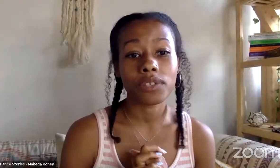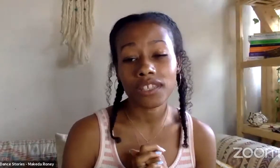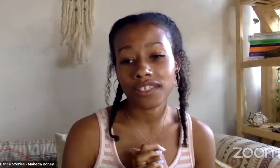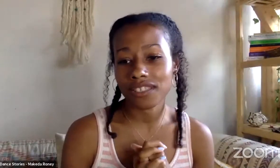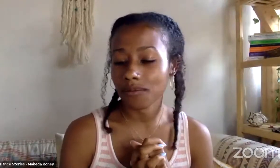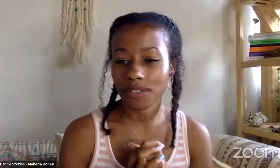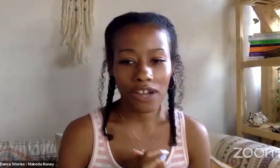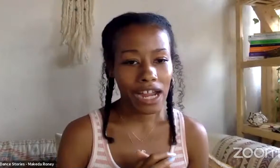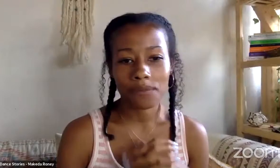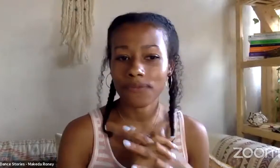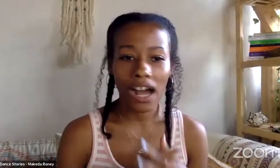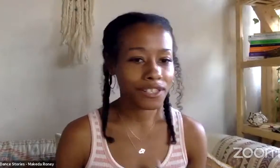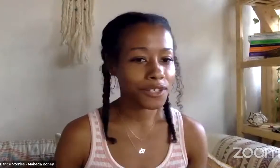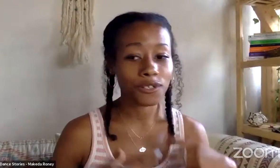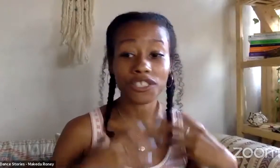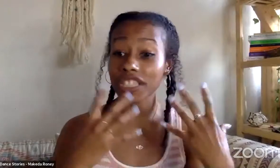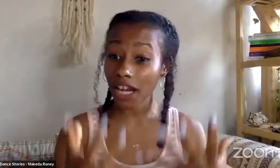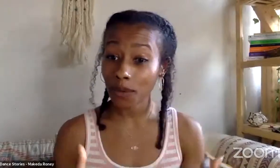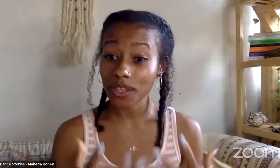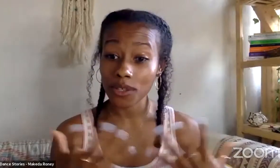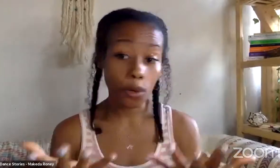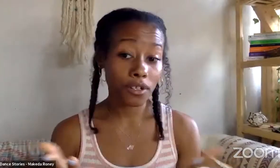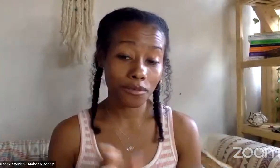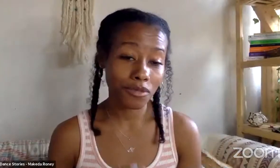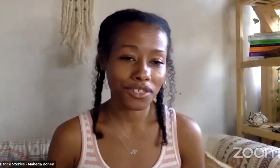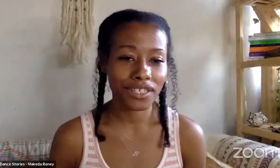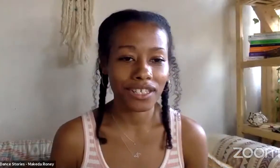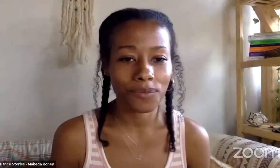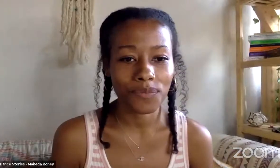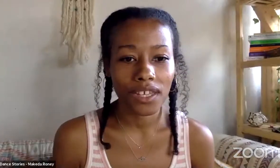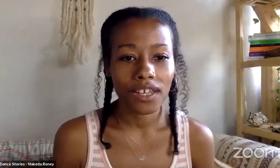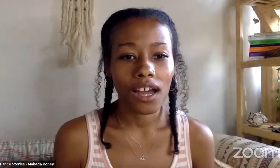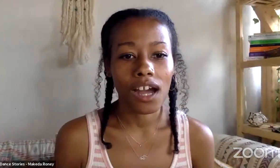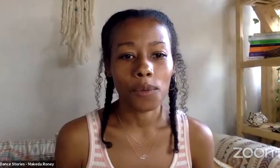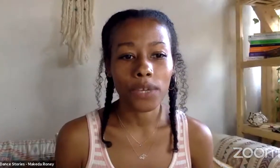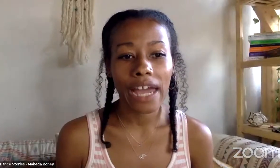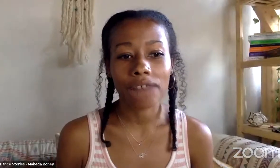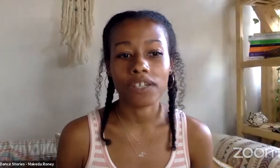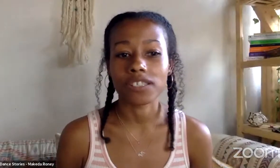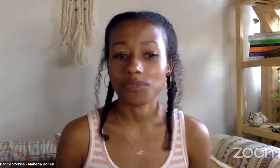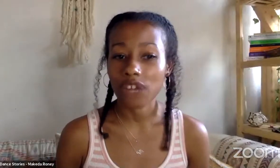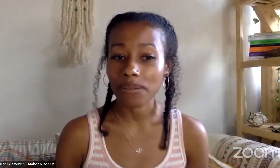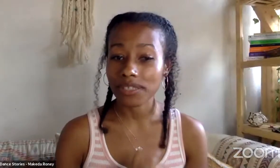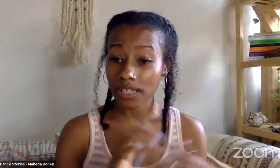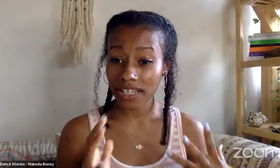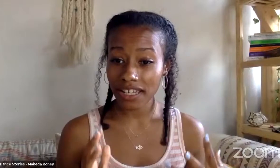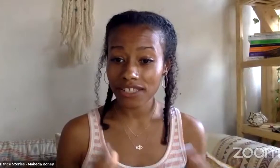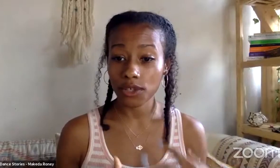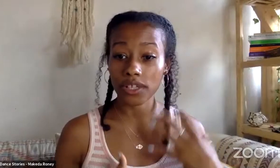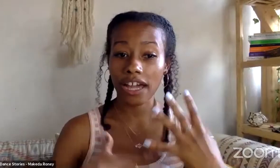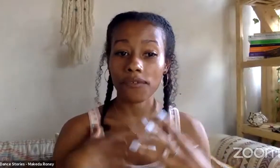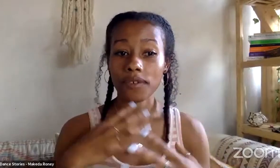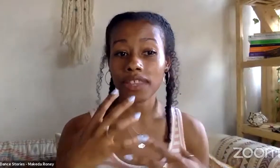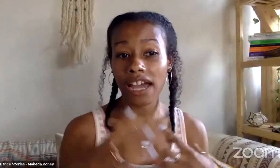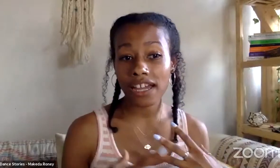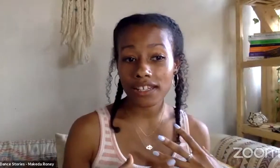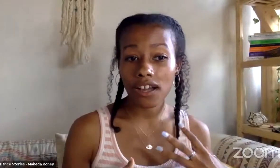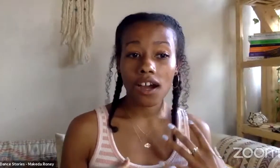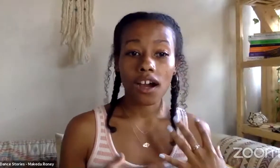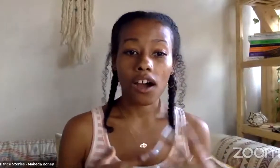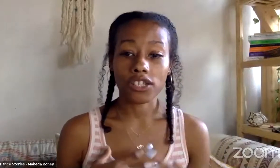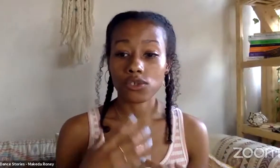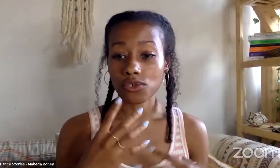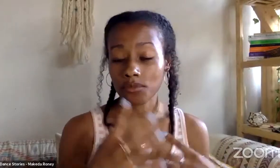So please subscribe, follow, share with your community. We have a Subscriber Sunday, so look out for